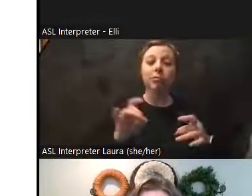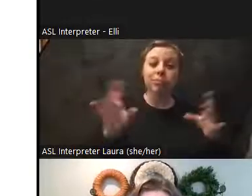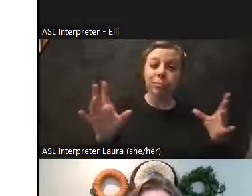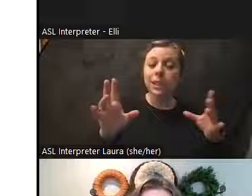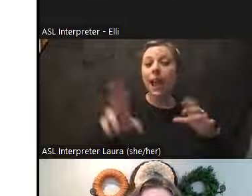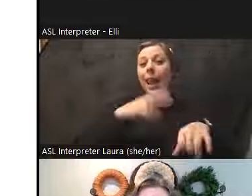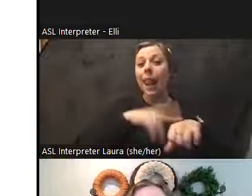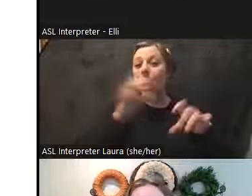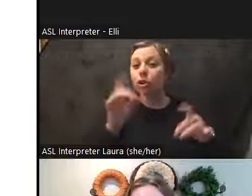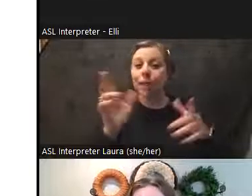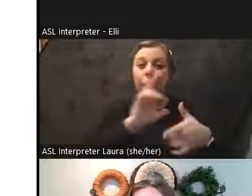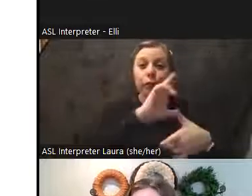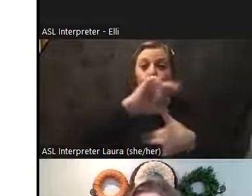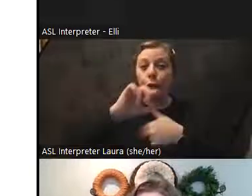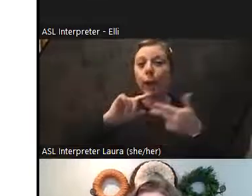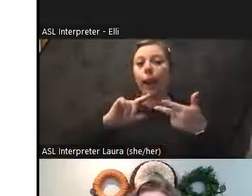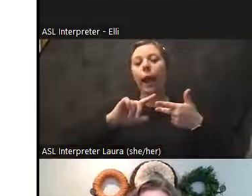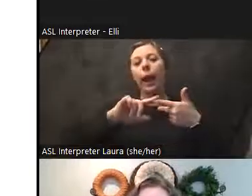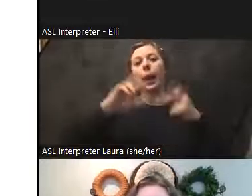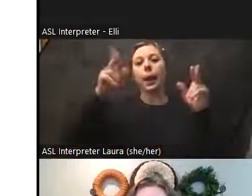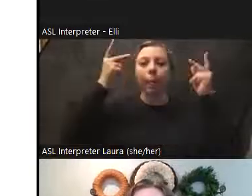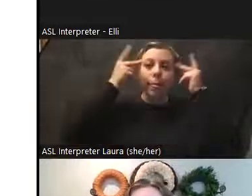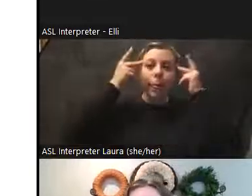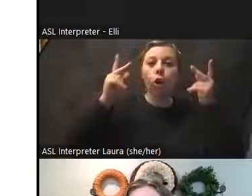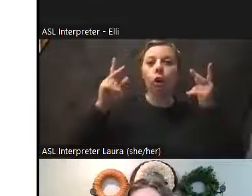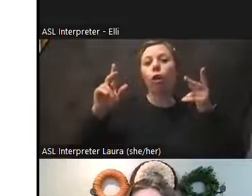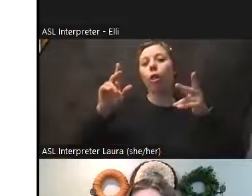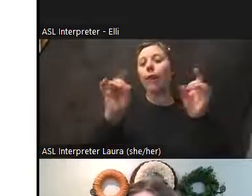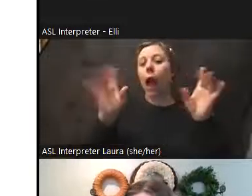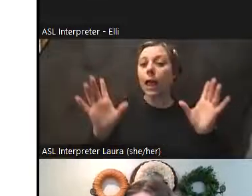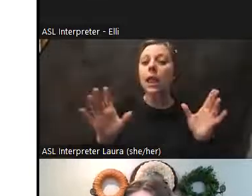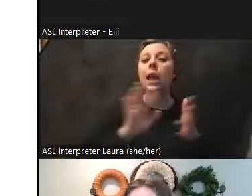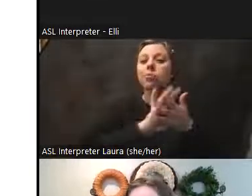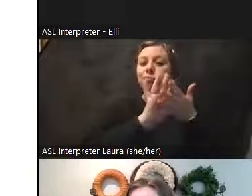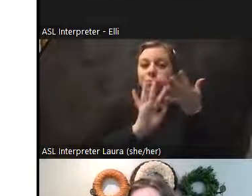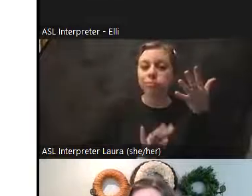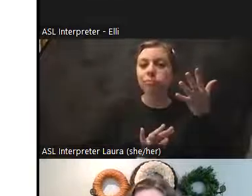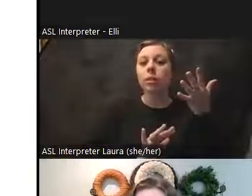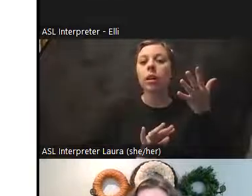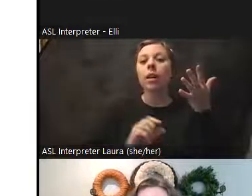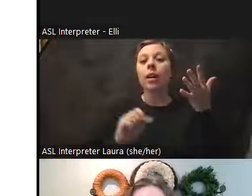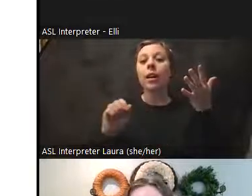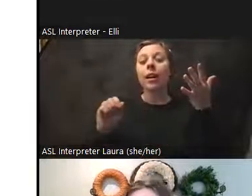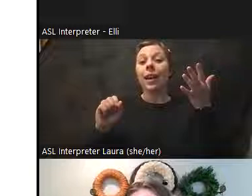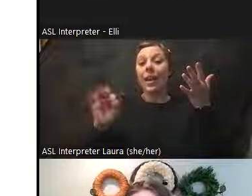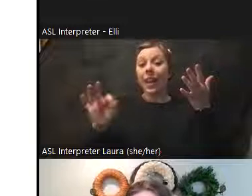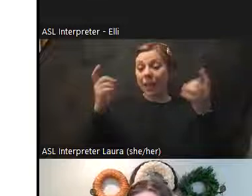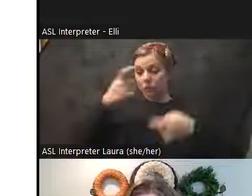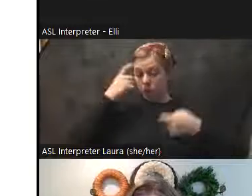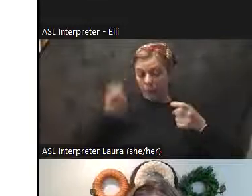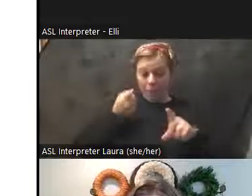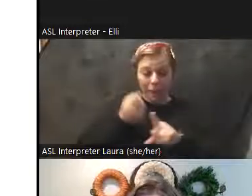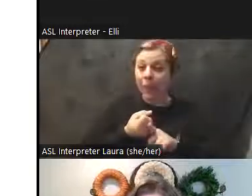political violence. But traumatic events create emotions so intense that they overcome our normal